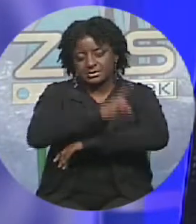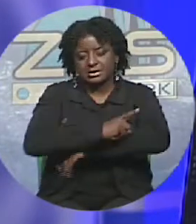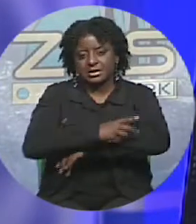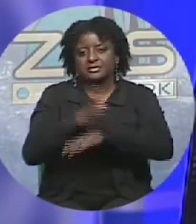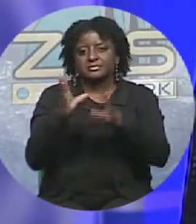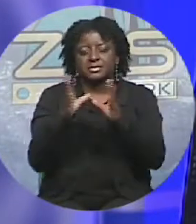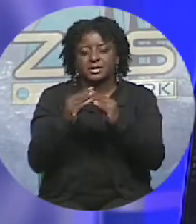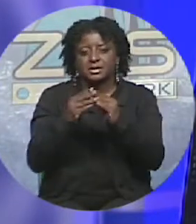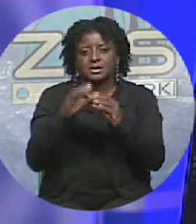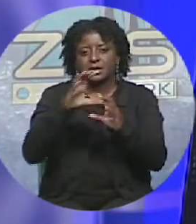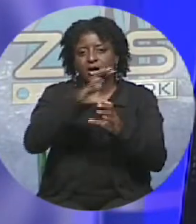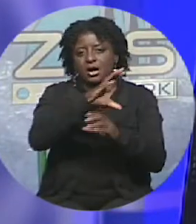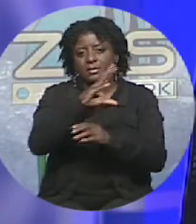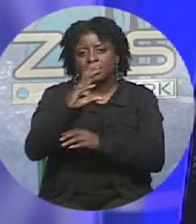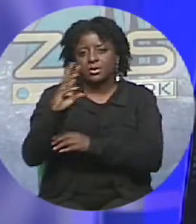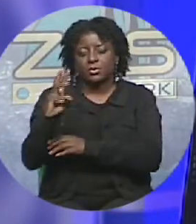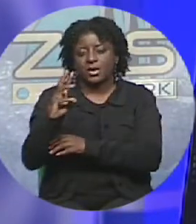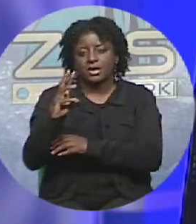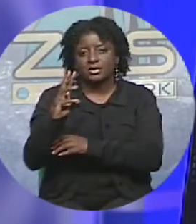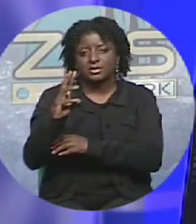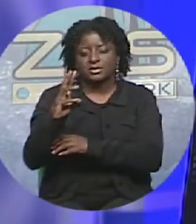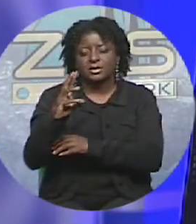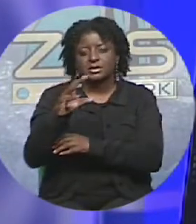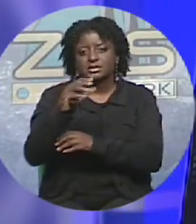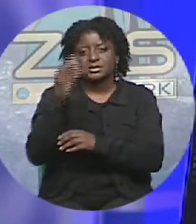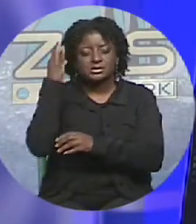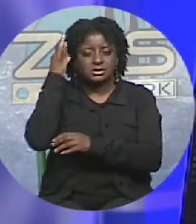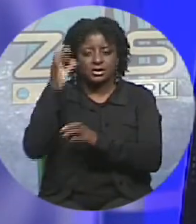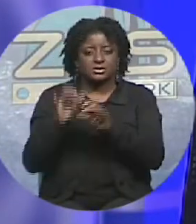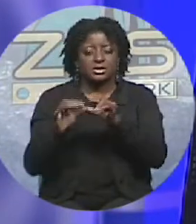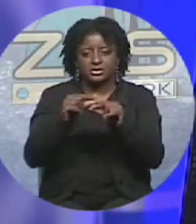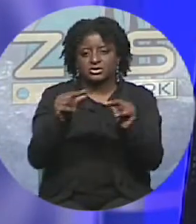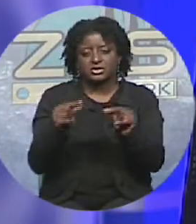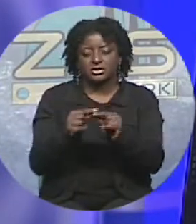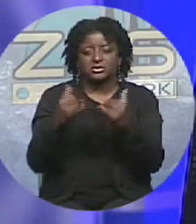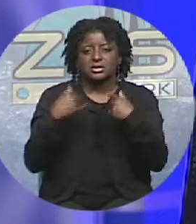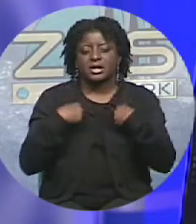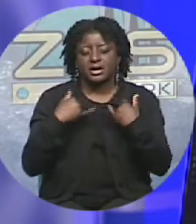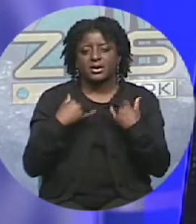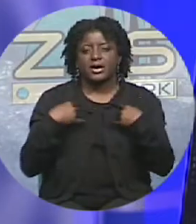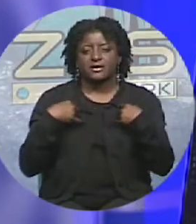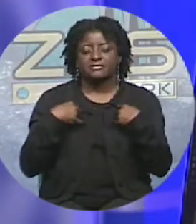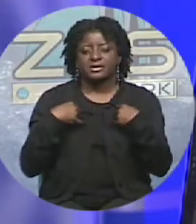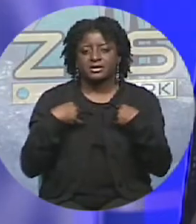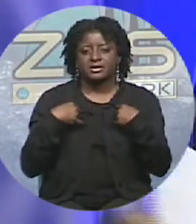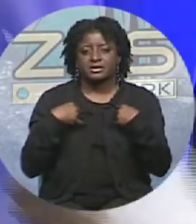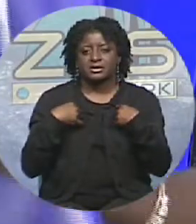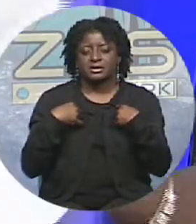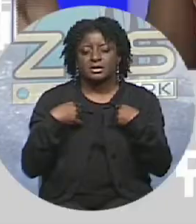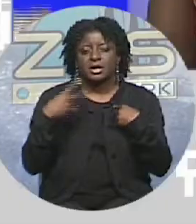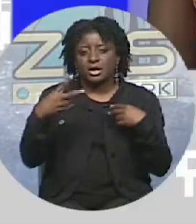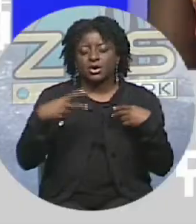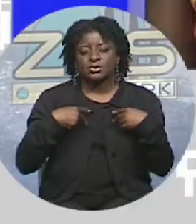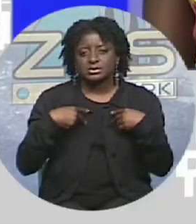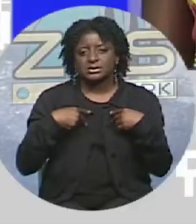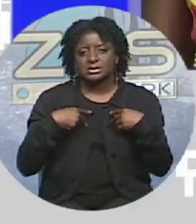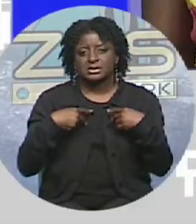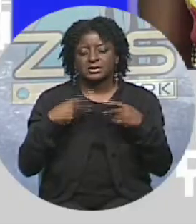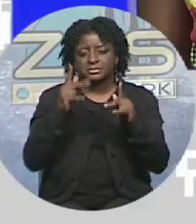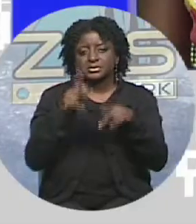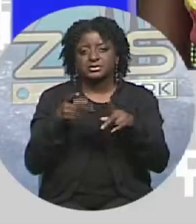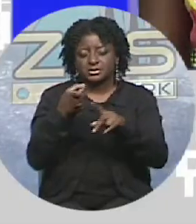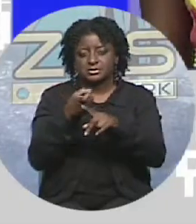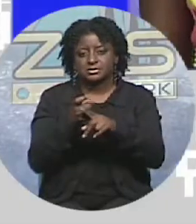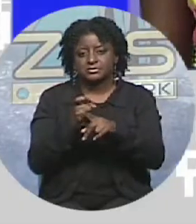Commonwealth Secretary General is right now hosting delegates of the 19th Conference of Commonwealth Education Ministers to a reception. That's